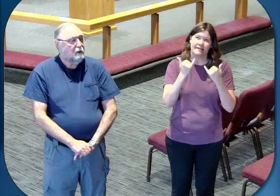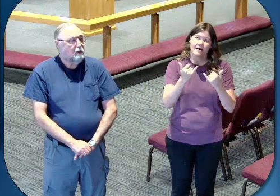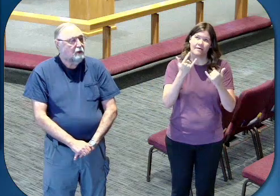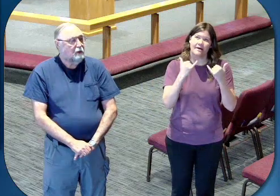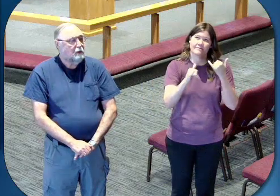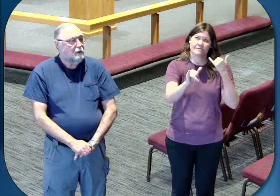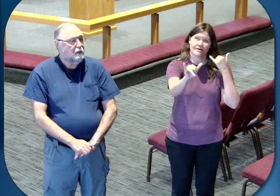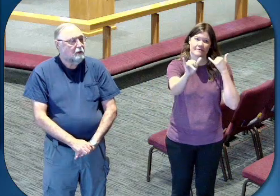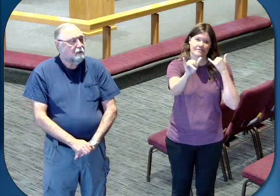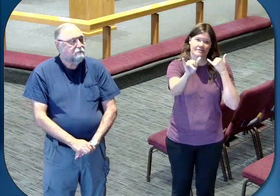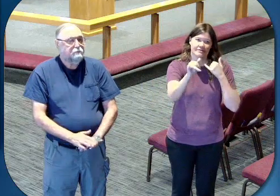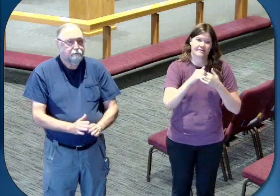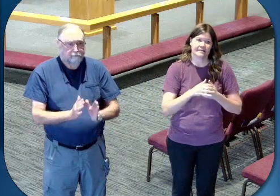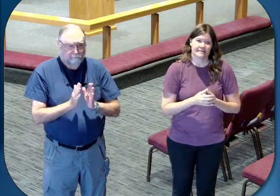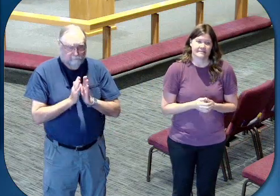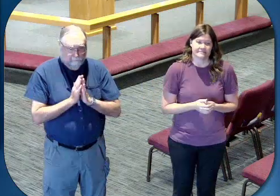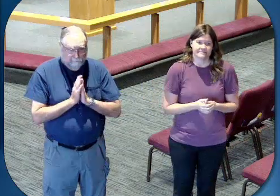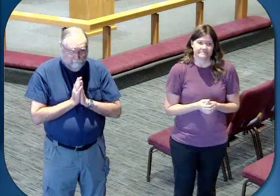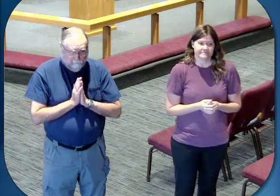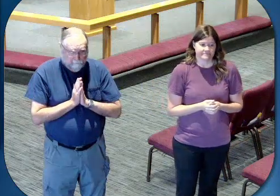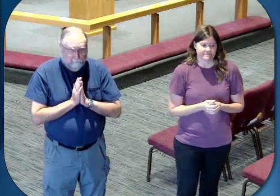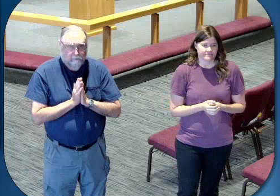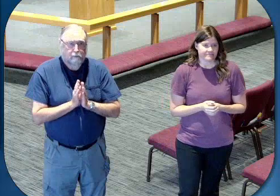forever. Amen.